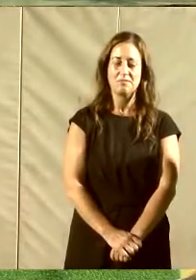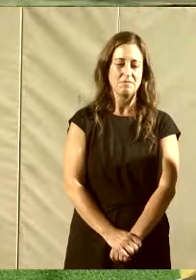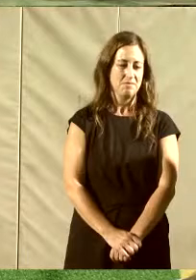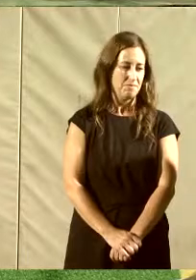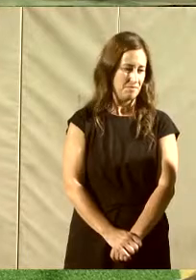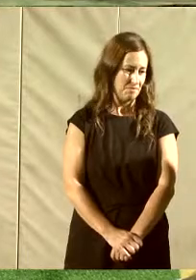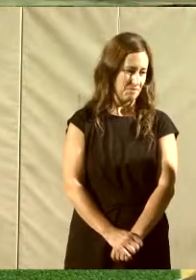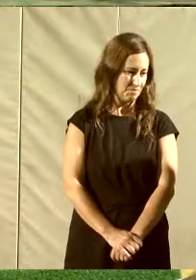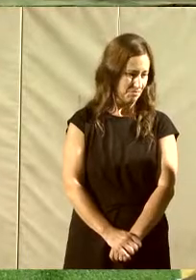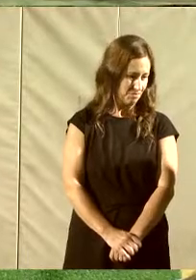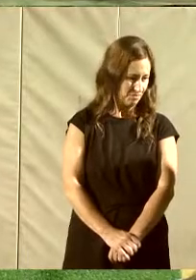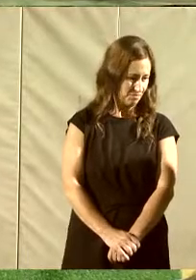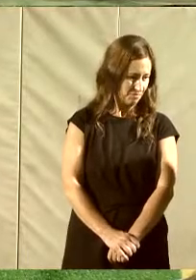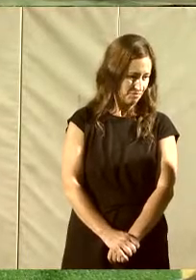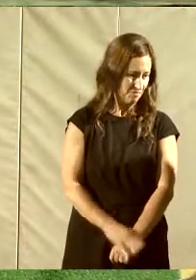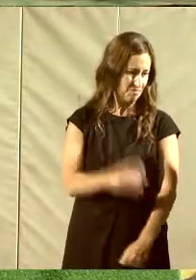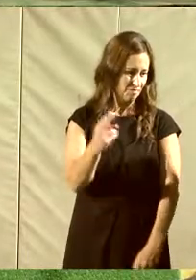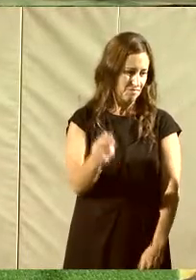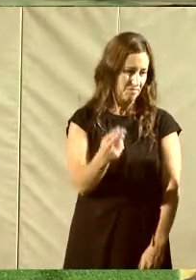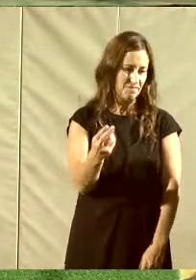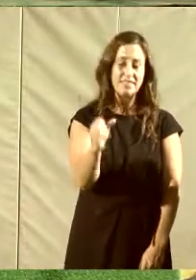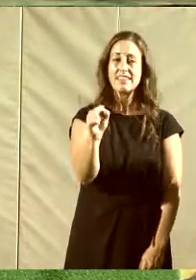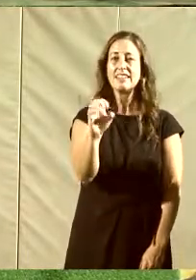Haley McKenzie Sewell.